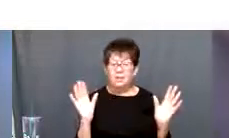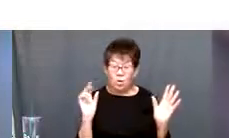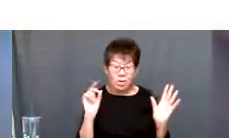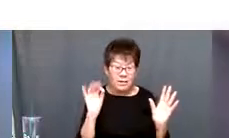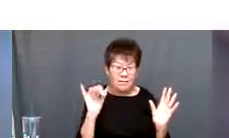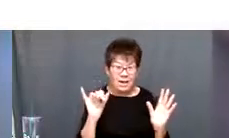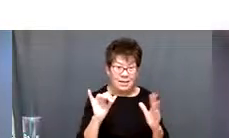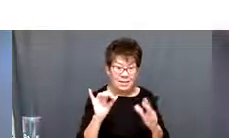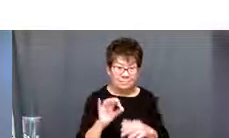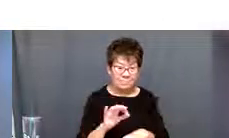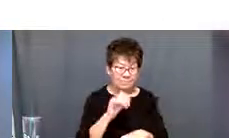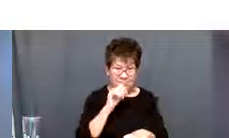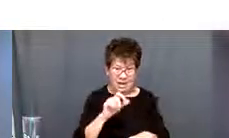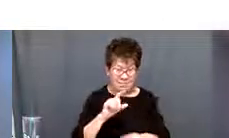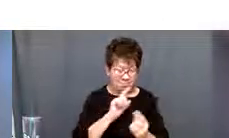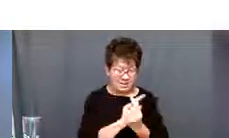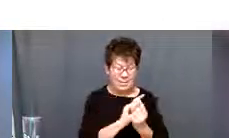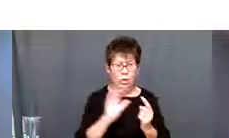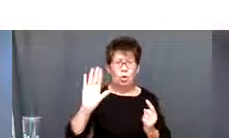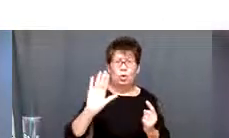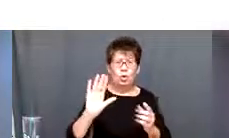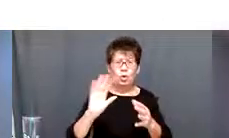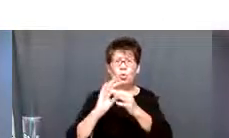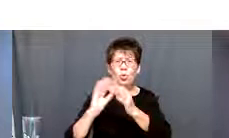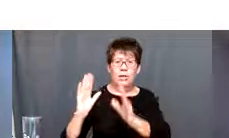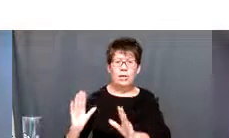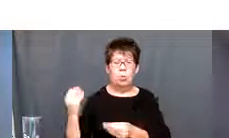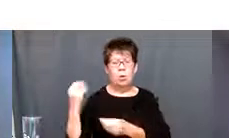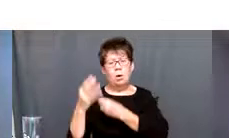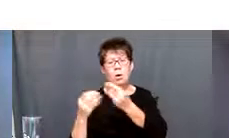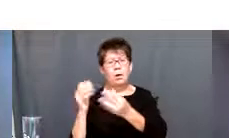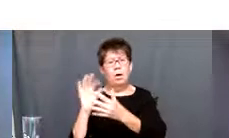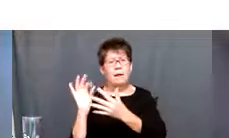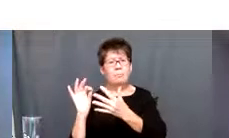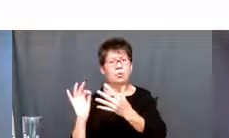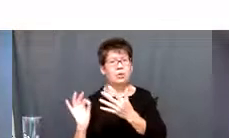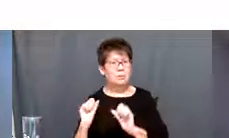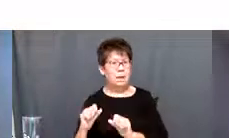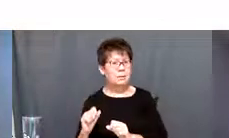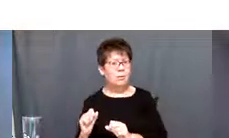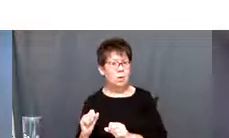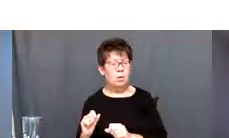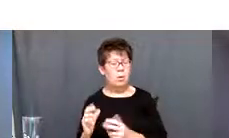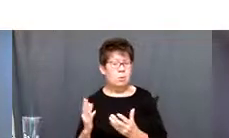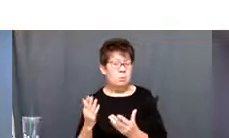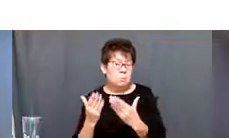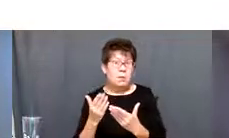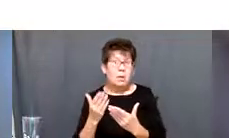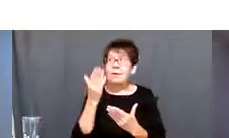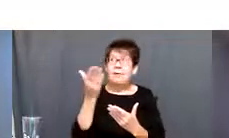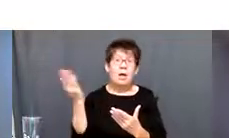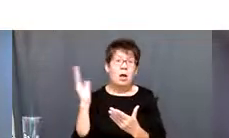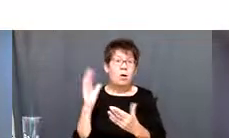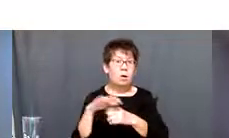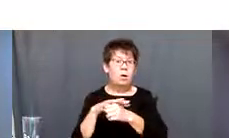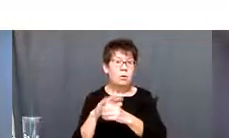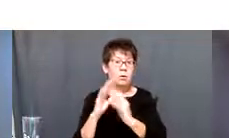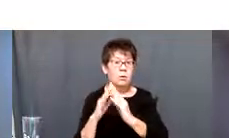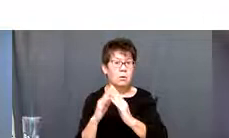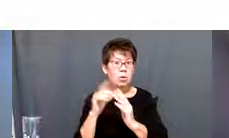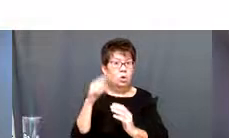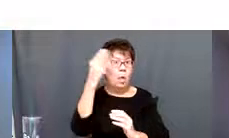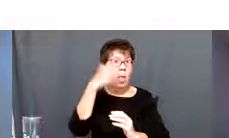eligibility is not there, your service coordinator is going to give you some of the other options and some of the other resources that might be out there in your local community that